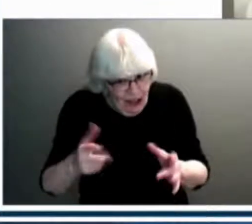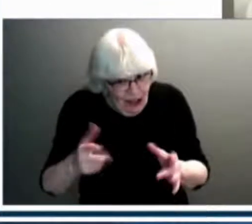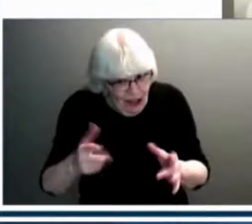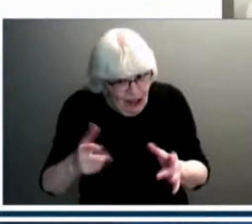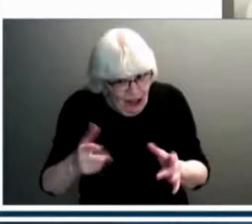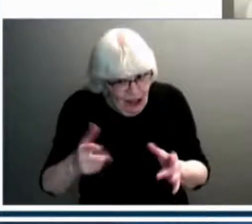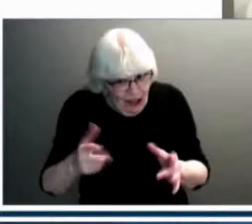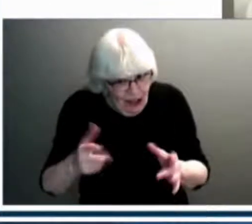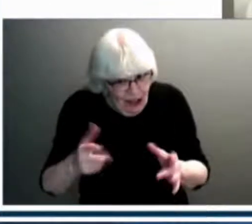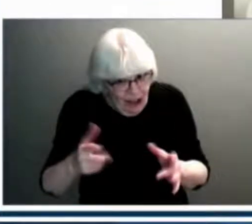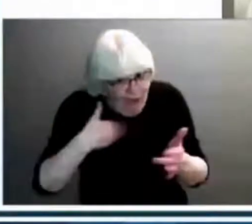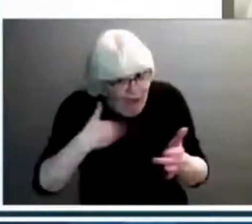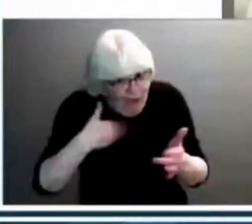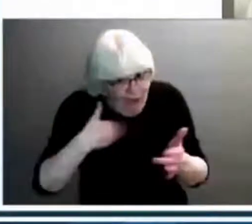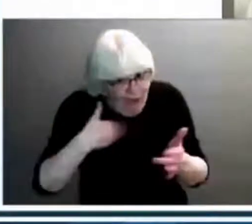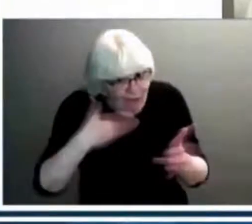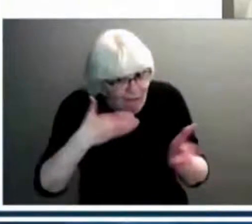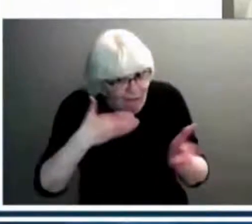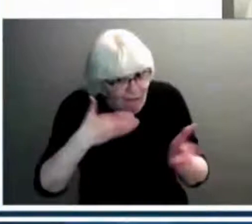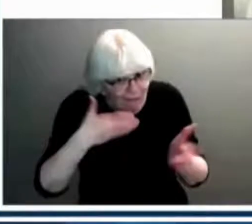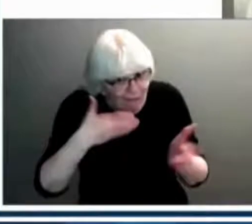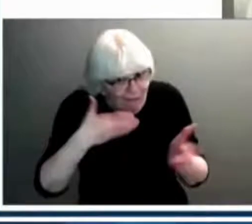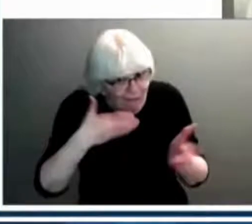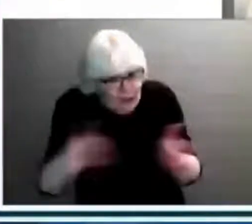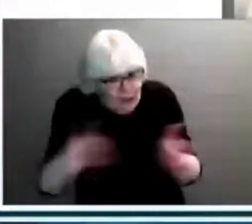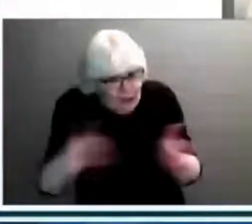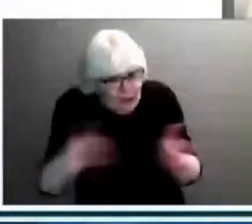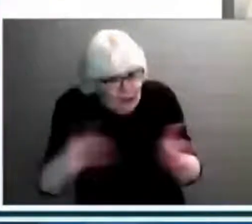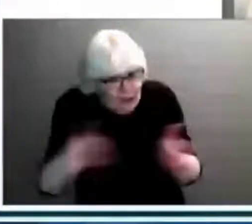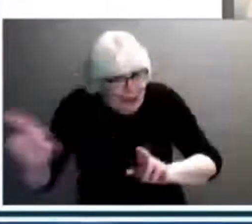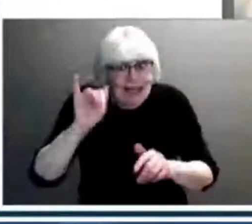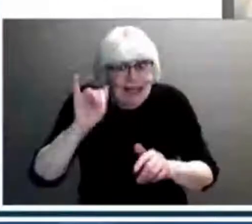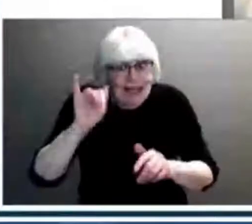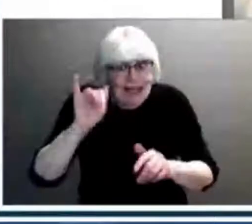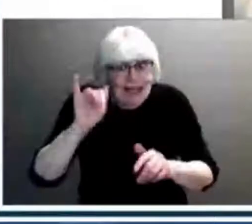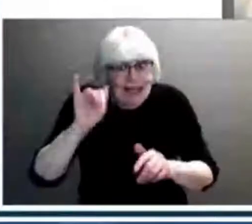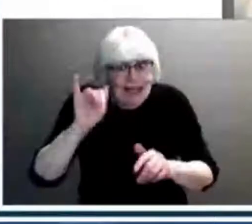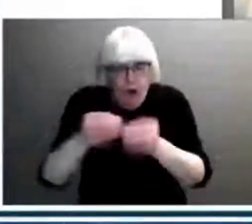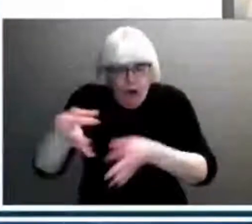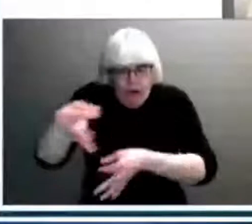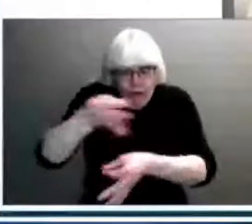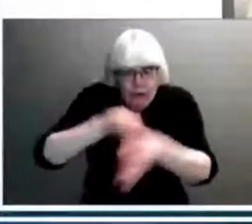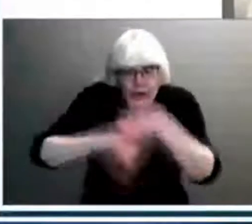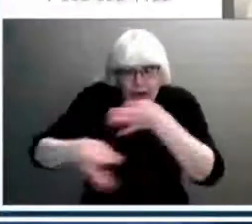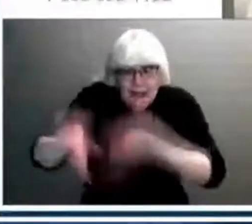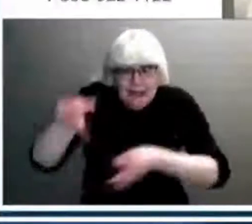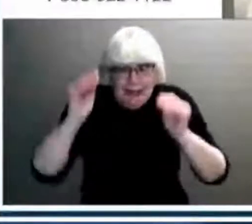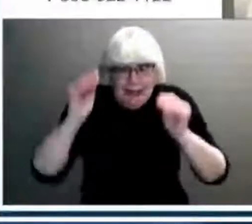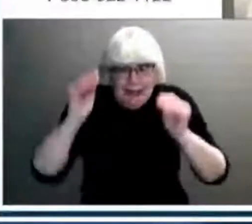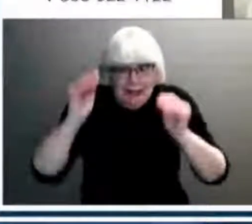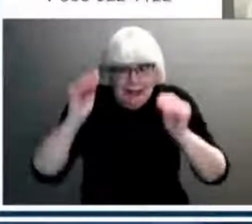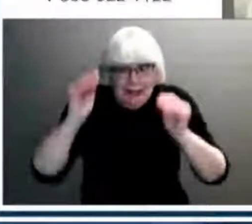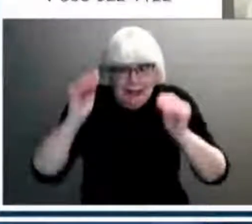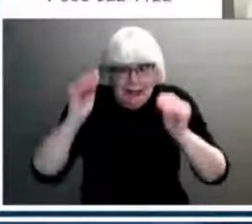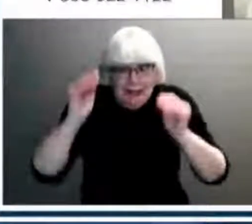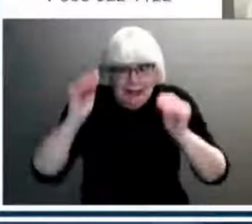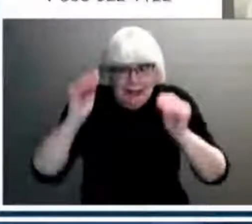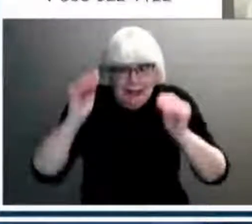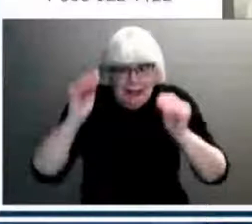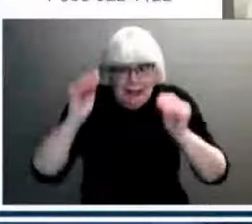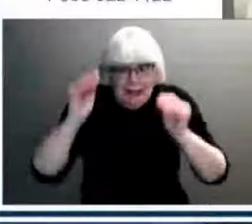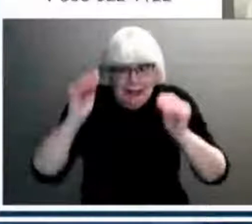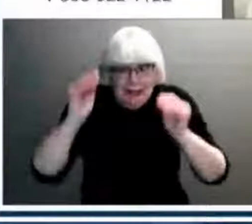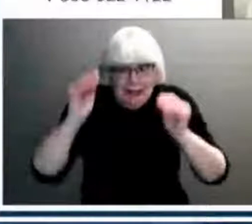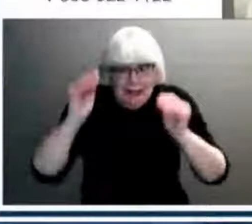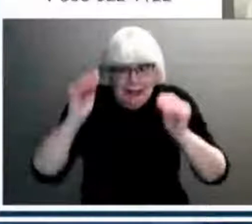mitigate that, calling up more substitutes or other things? Yeah, there's obviously lots of planning going on, and